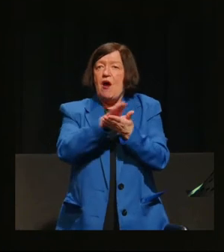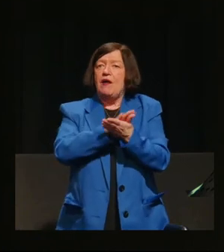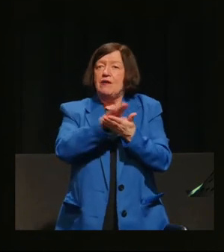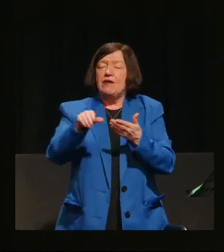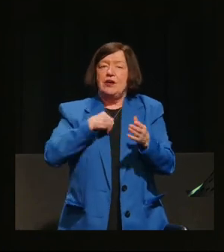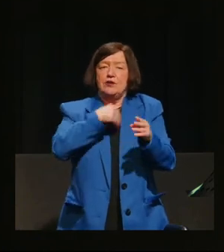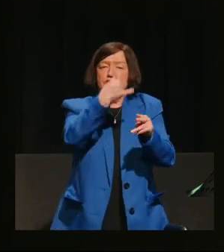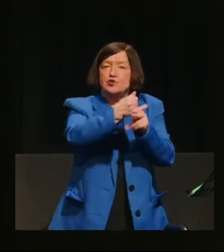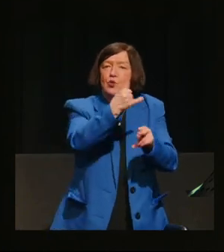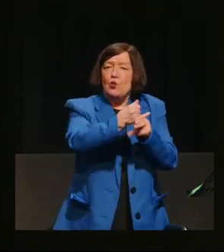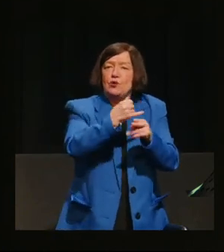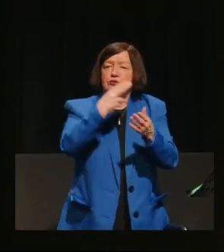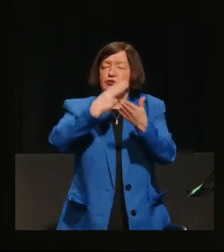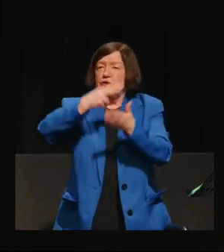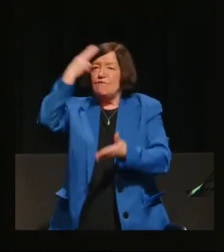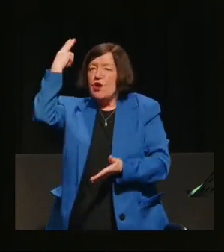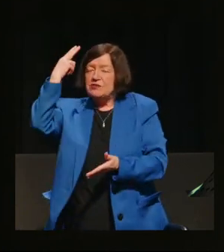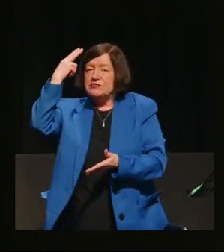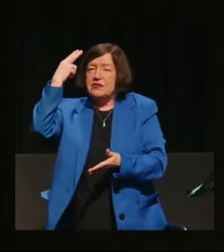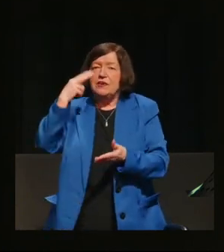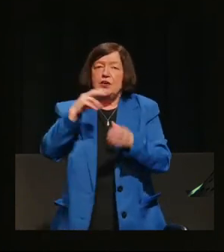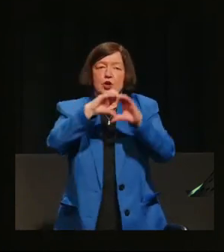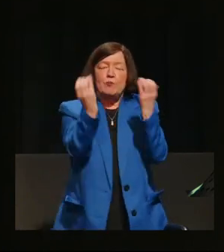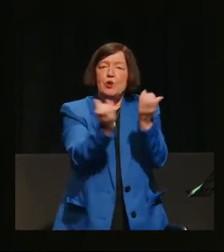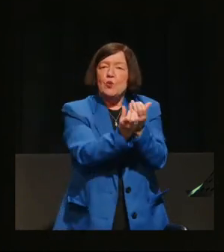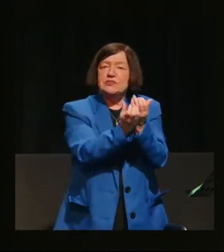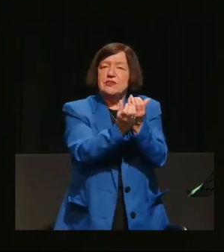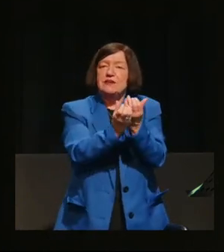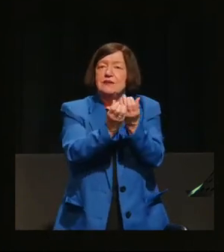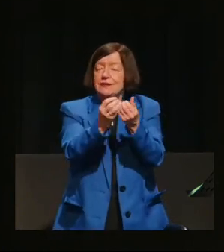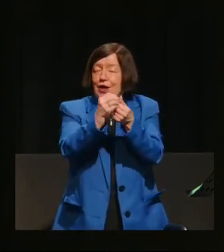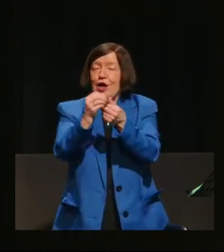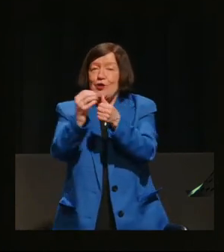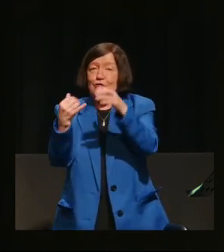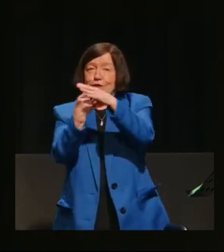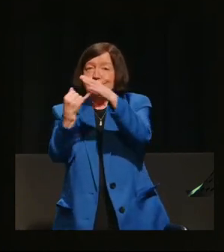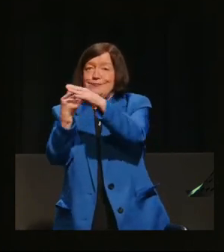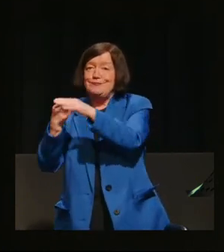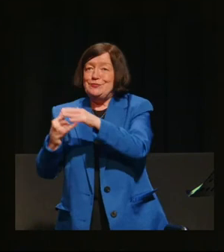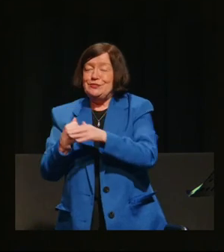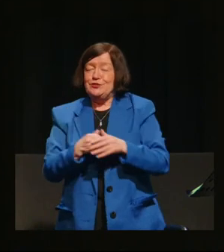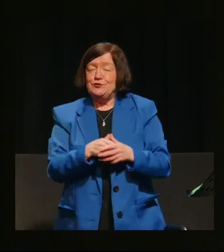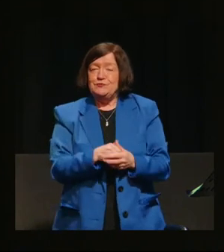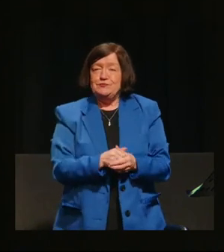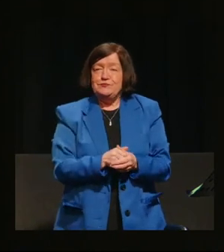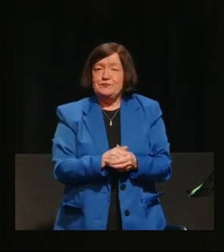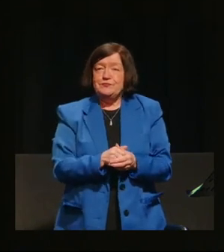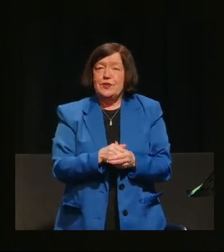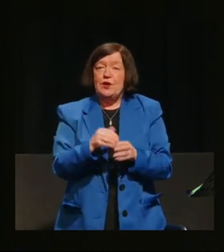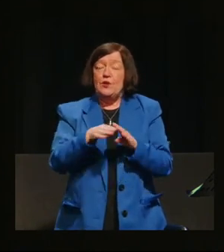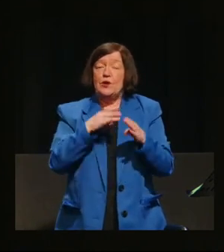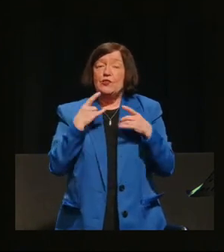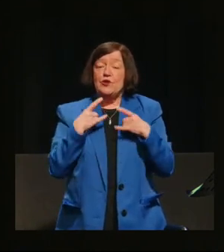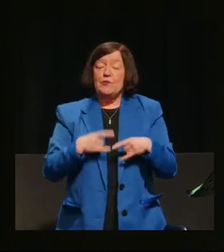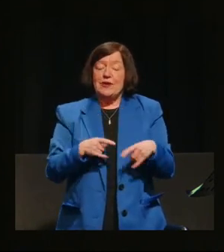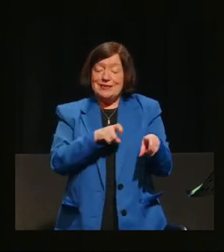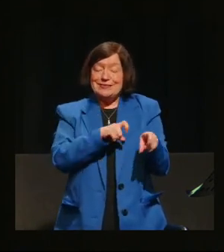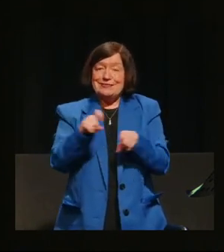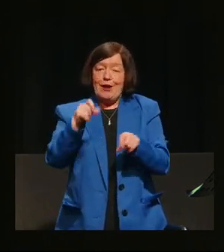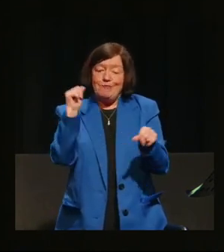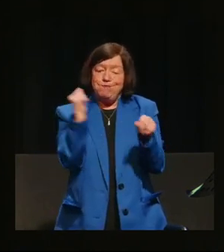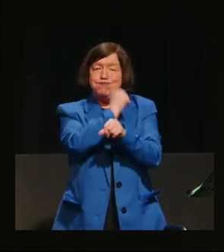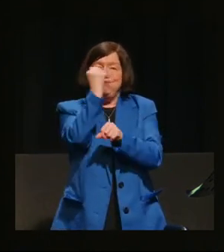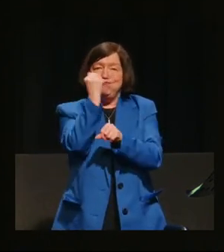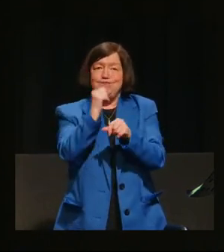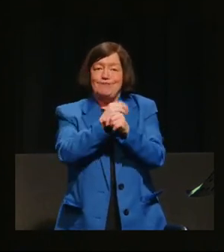our schools, universities, communities, and other institutions. With humanity still scarred